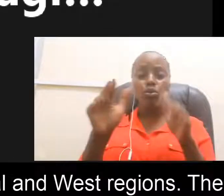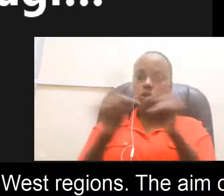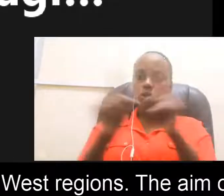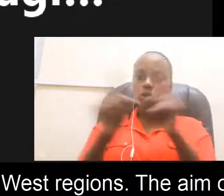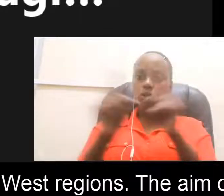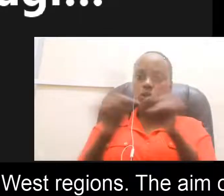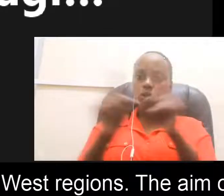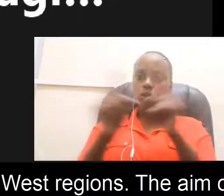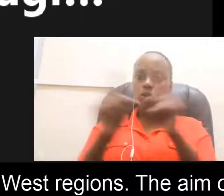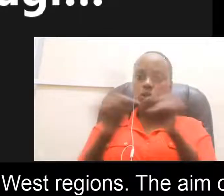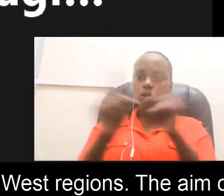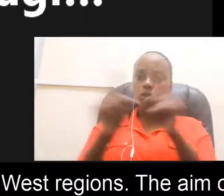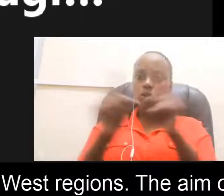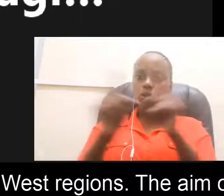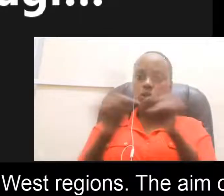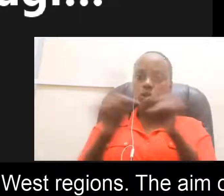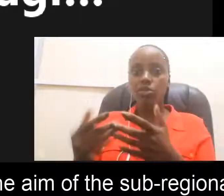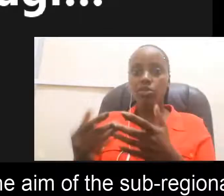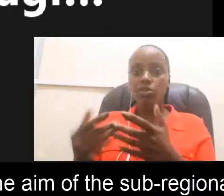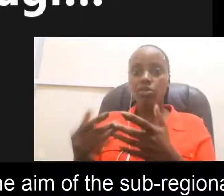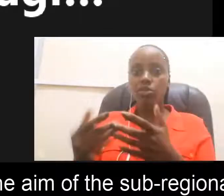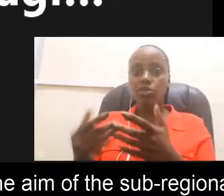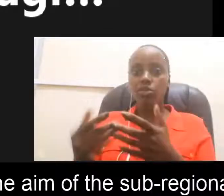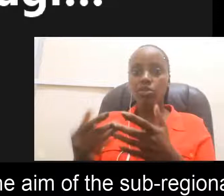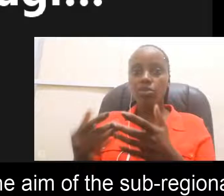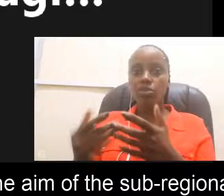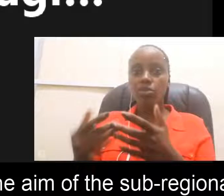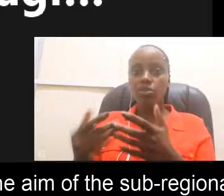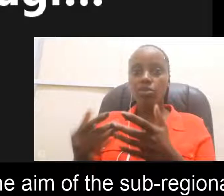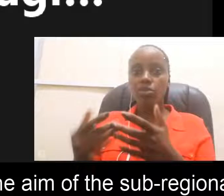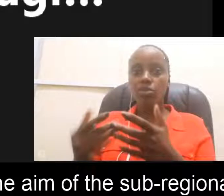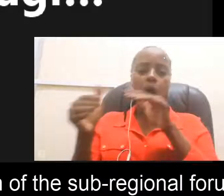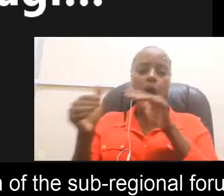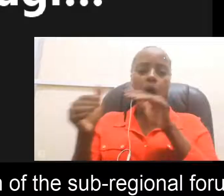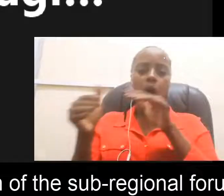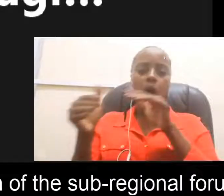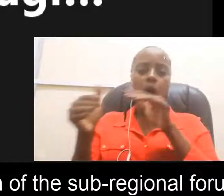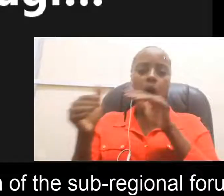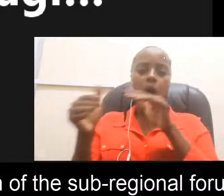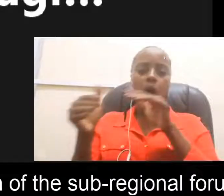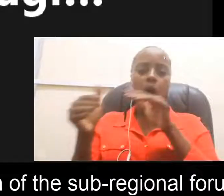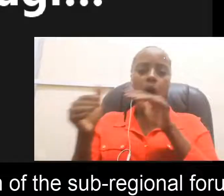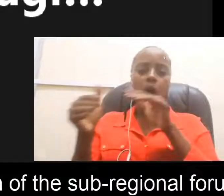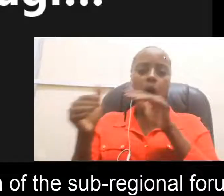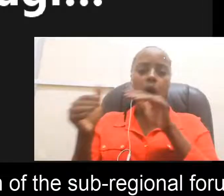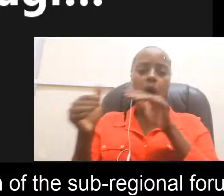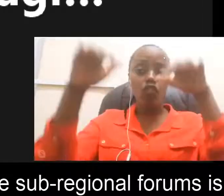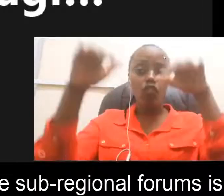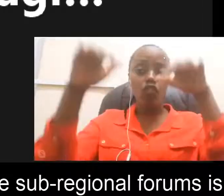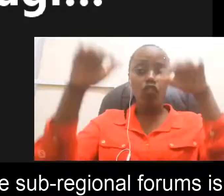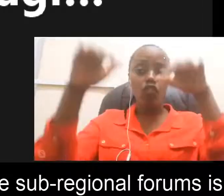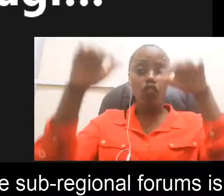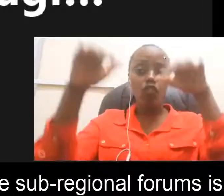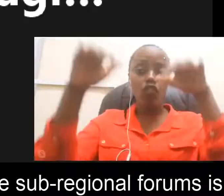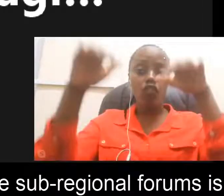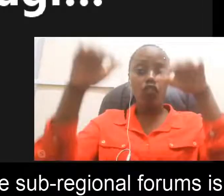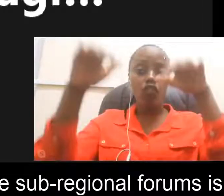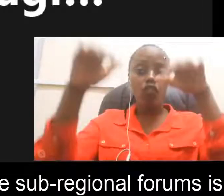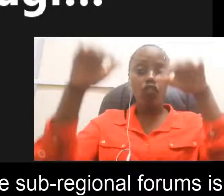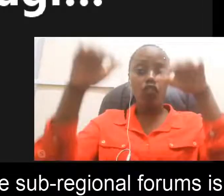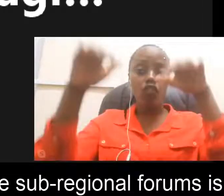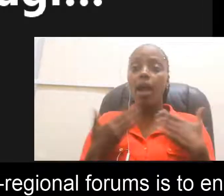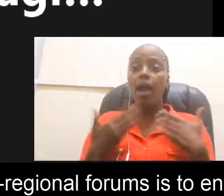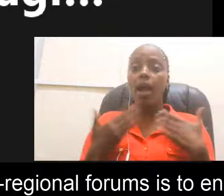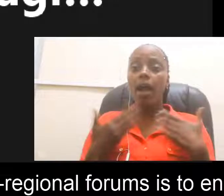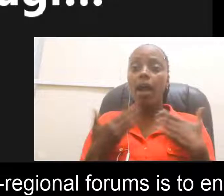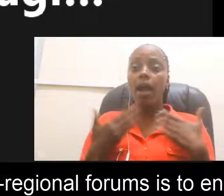across national coalitions, across trying to see how sustainable this forum really is. I'm glad that we are figuring out